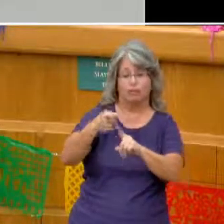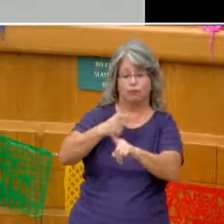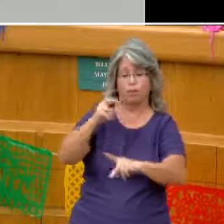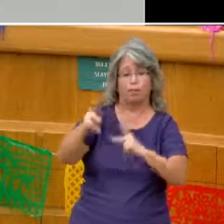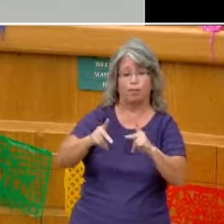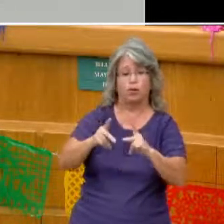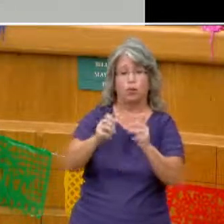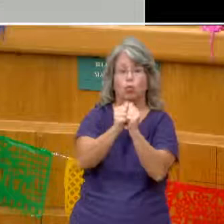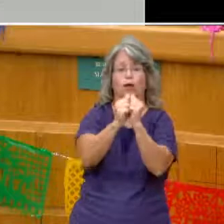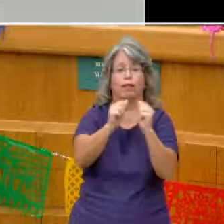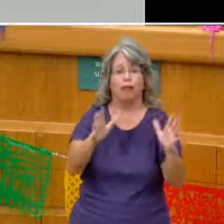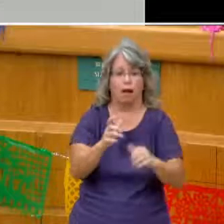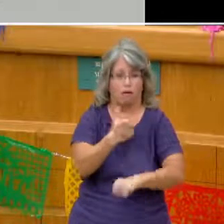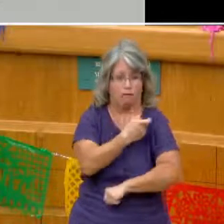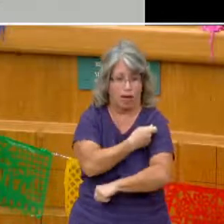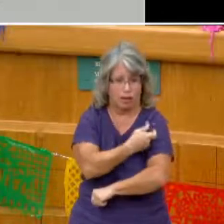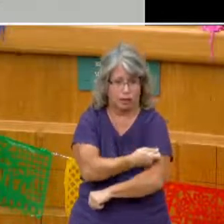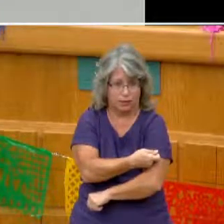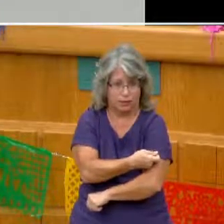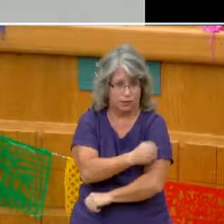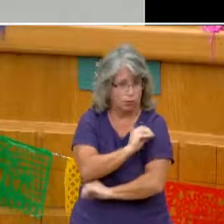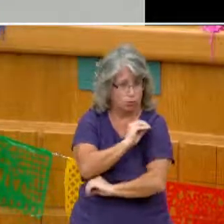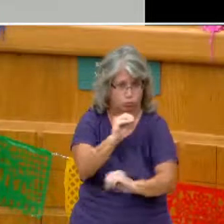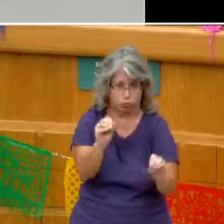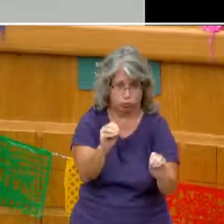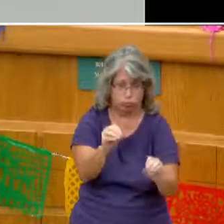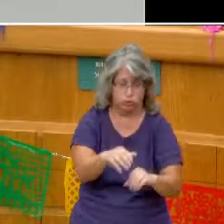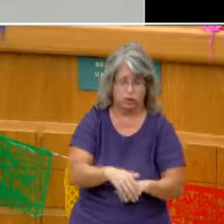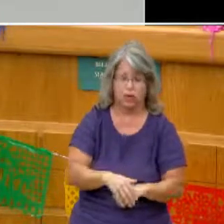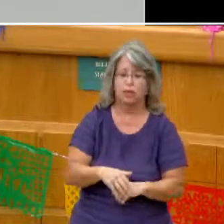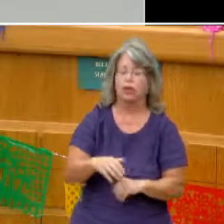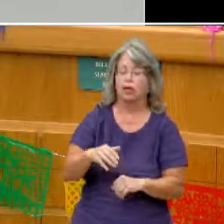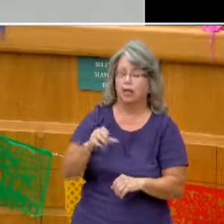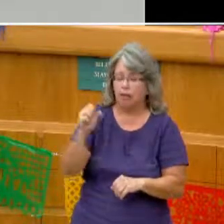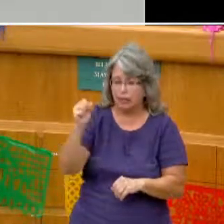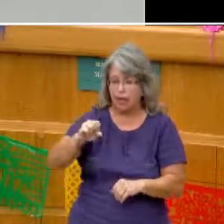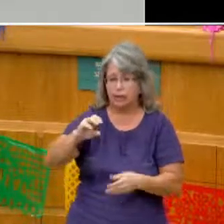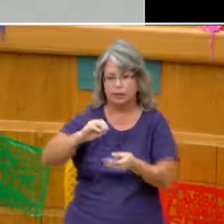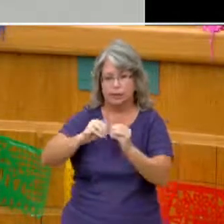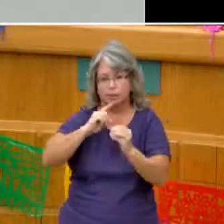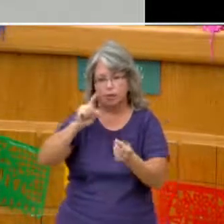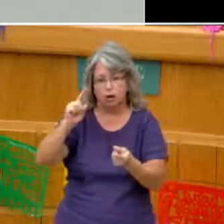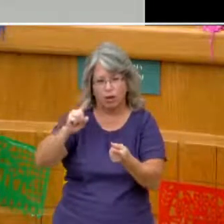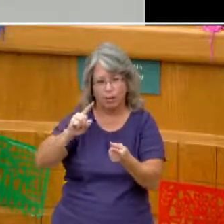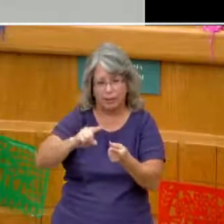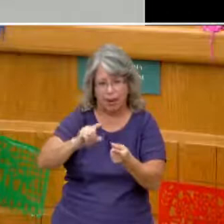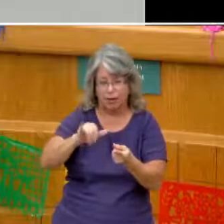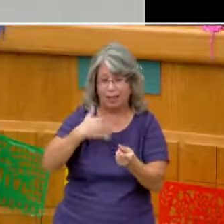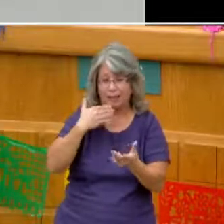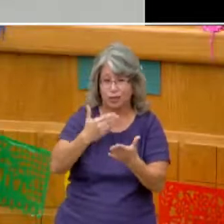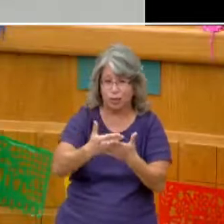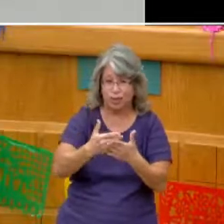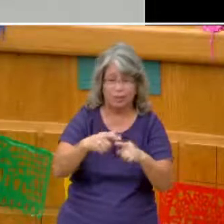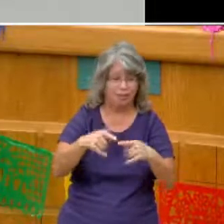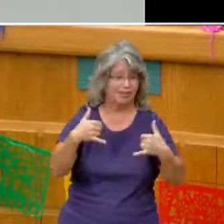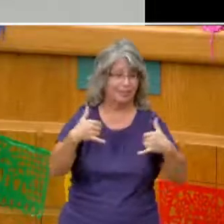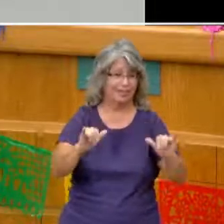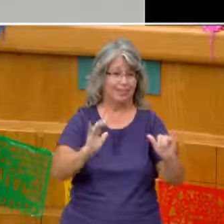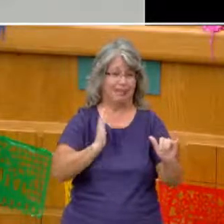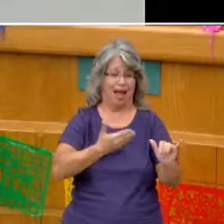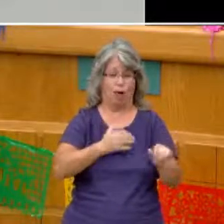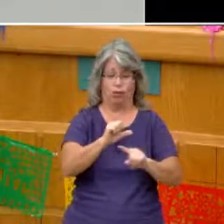side. Now the cases are coming down, and that's a good sign, but we're still in a situation where the youngest people in the coastal